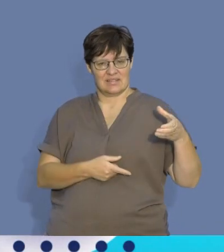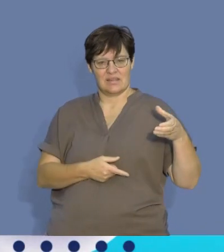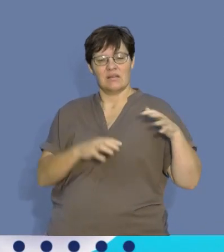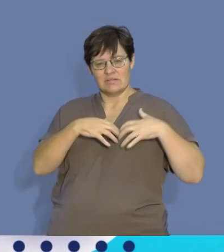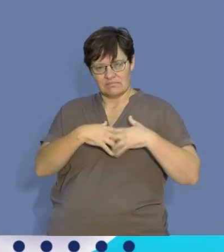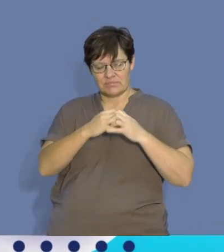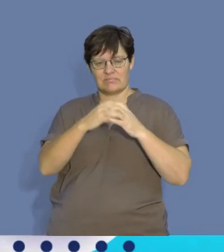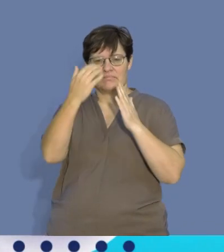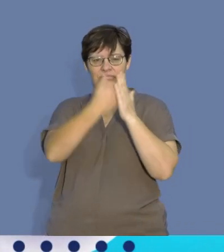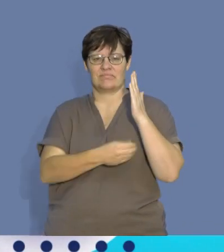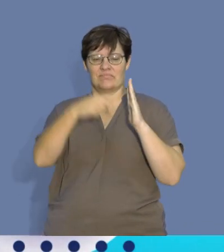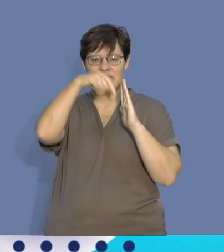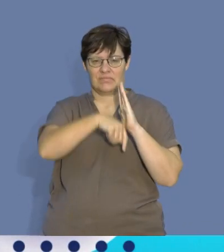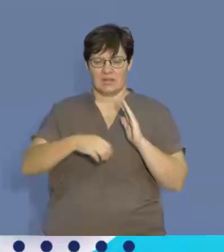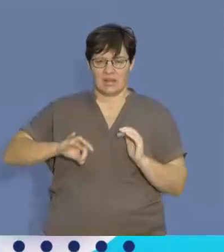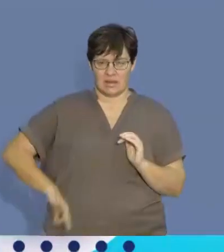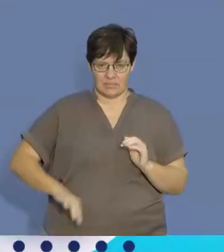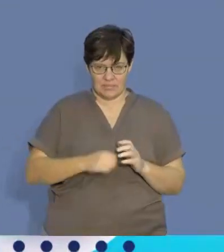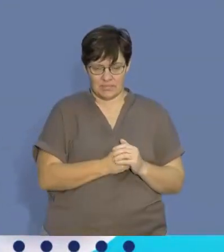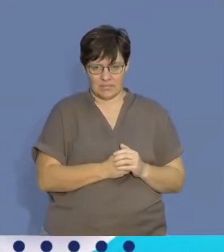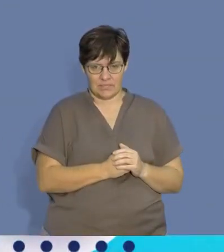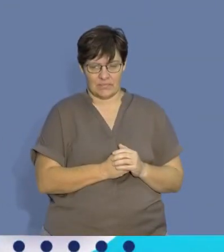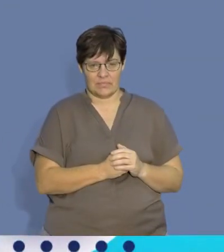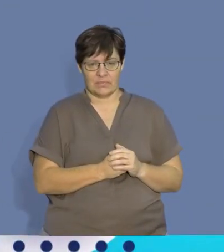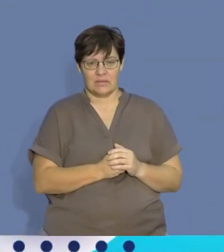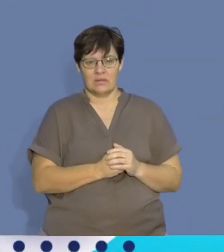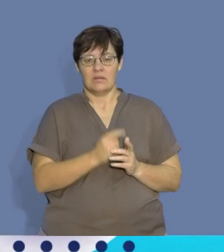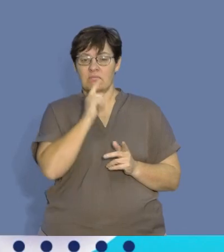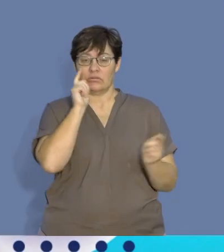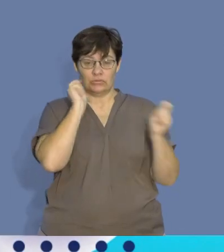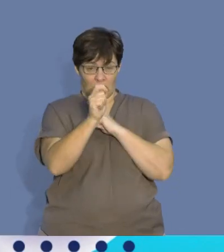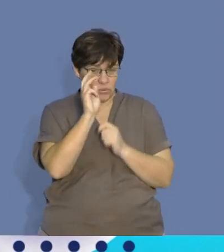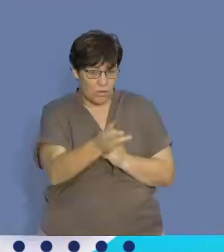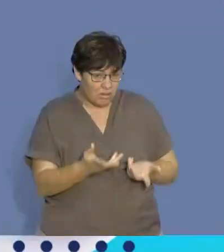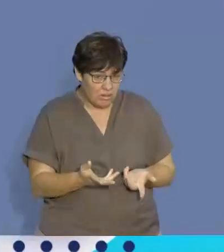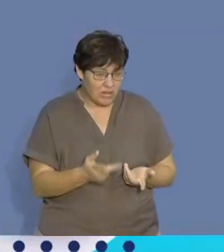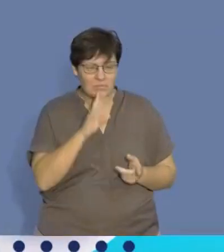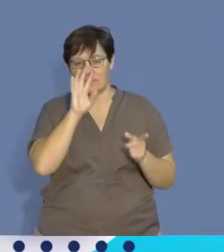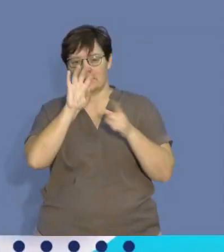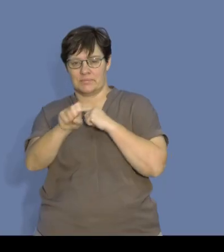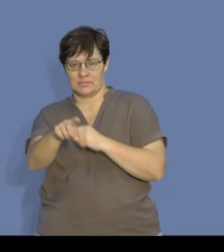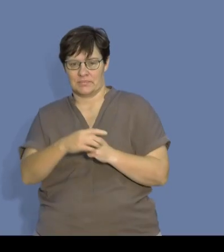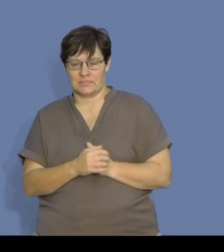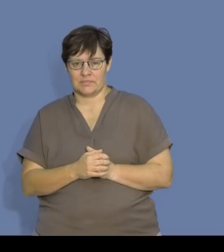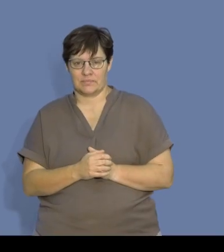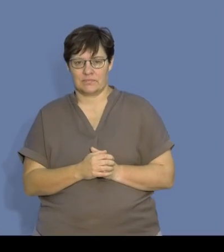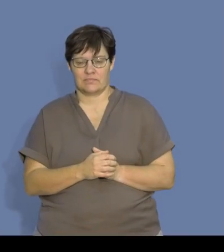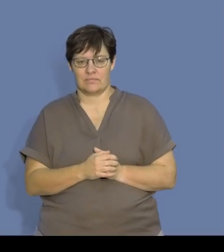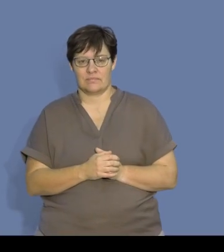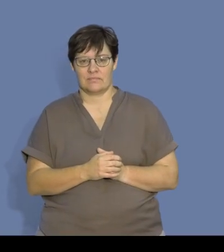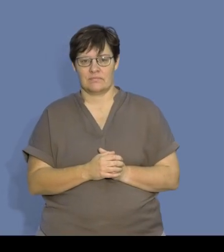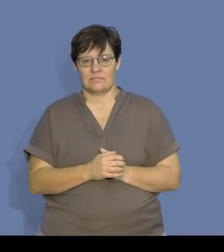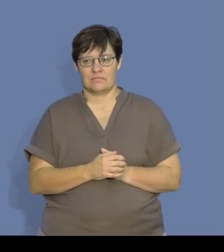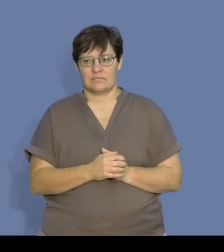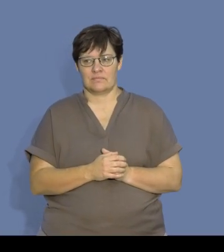up the statement of comprehensive income. Is this now going to change? So let's find out. Remember,